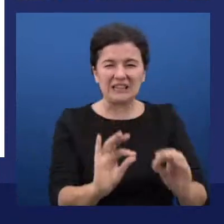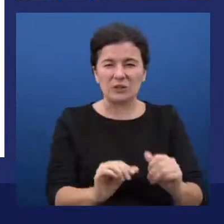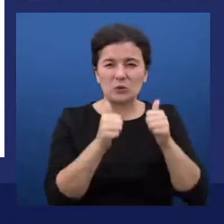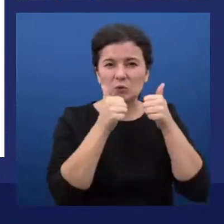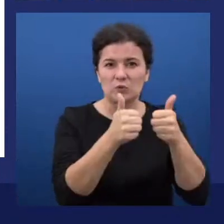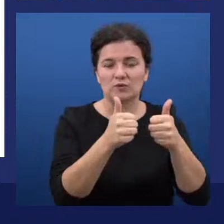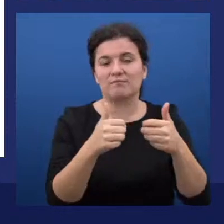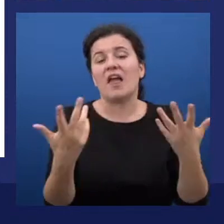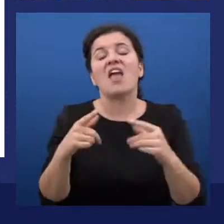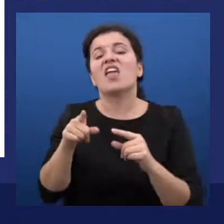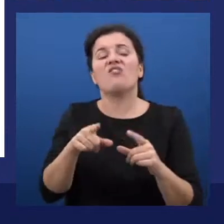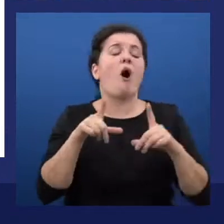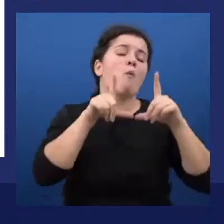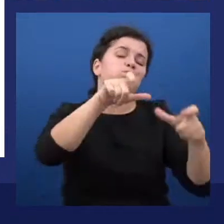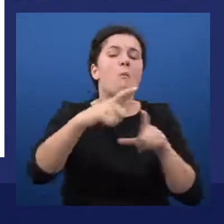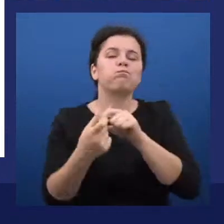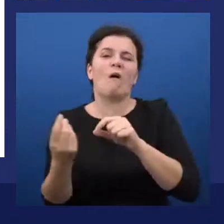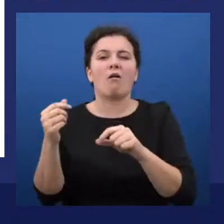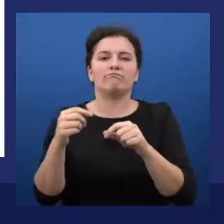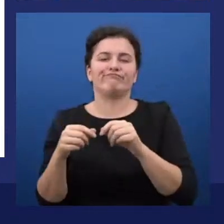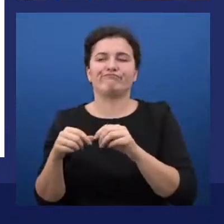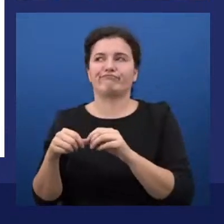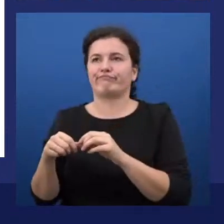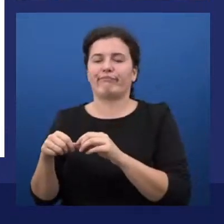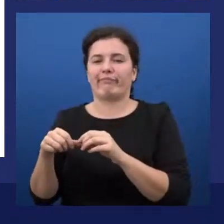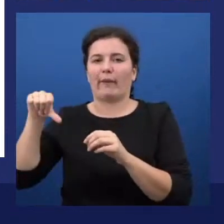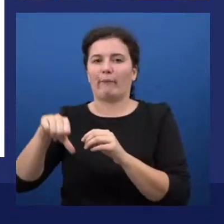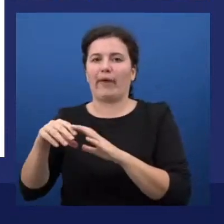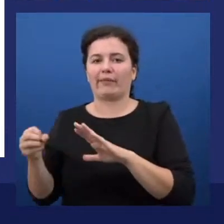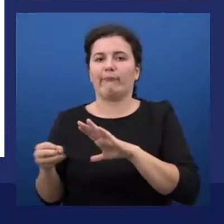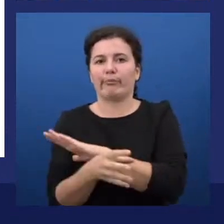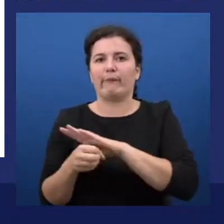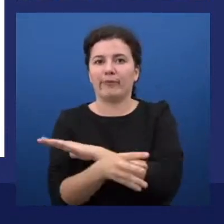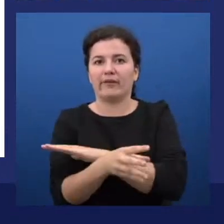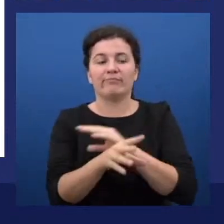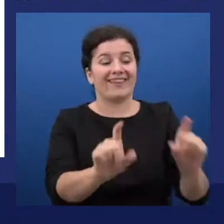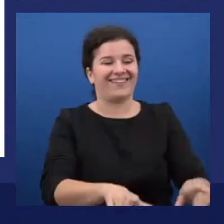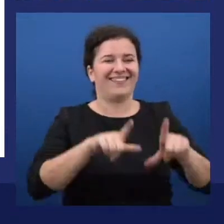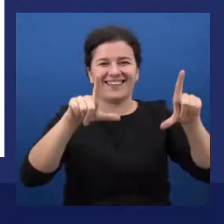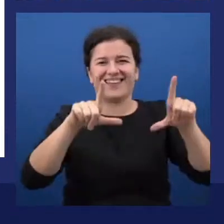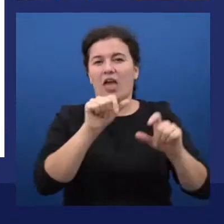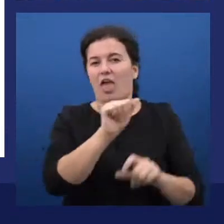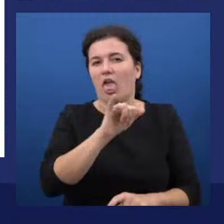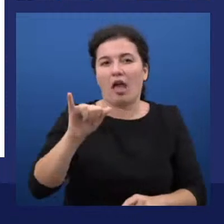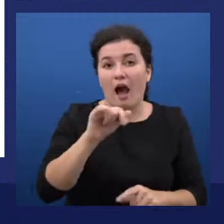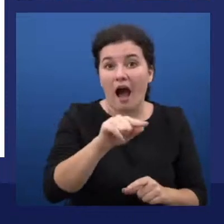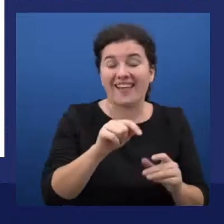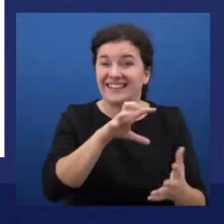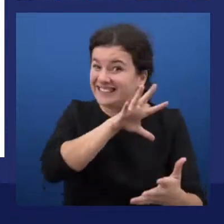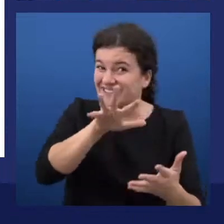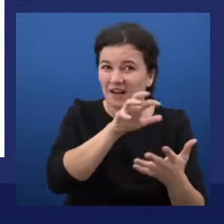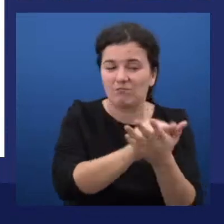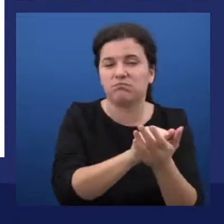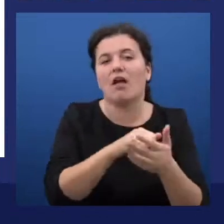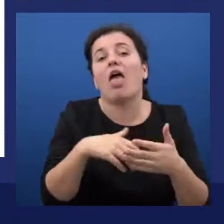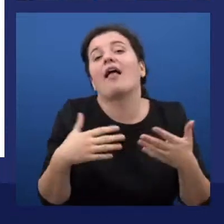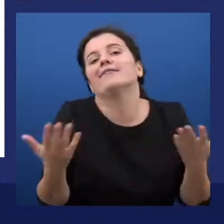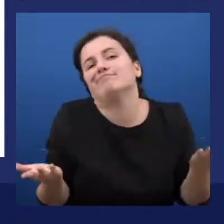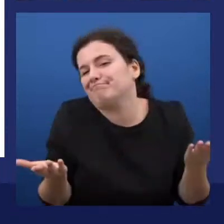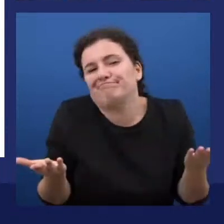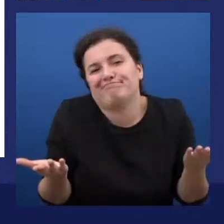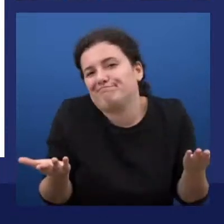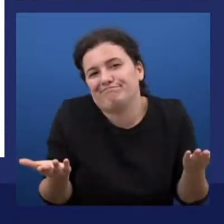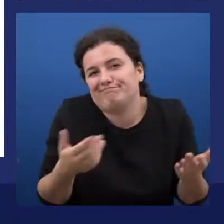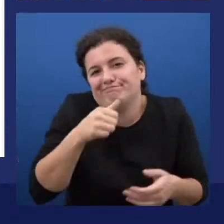right? So Yeah. feed it with good model, good pictures. You have the best chance of getting a good model. I guess